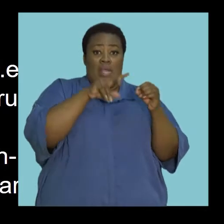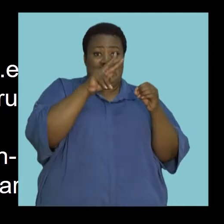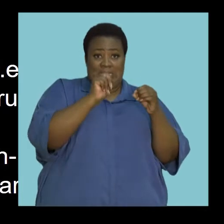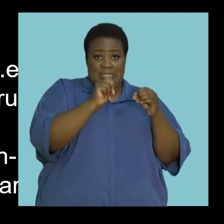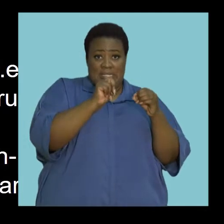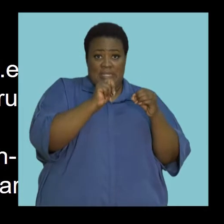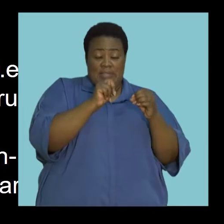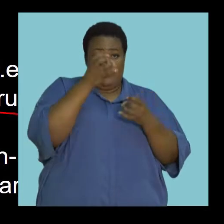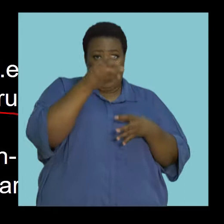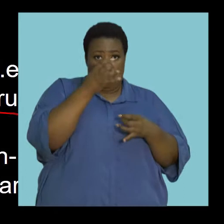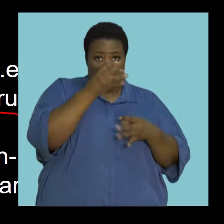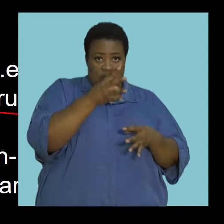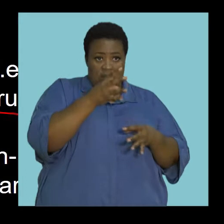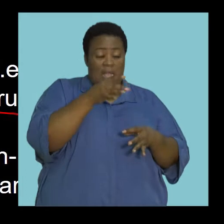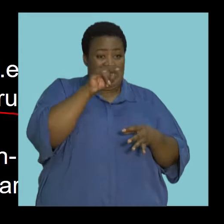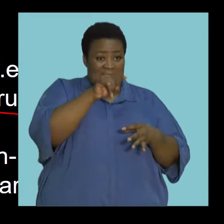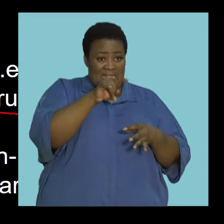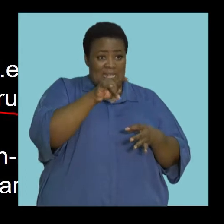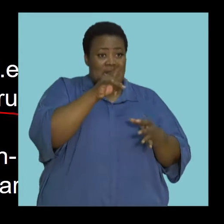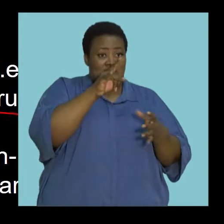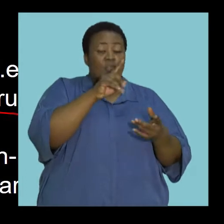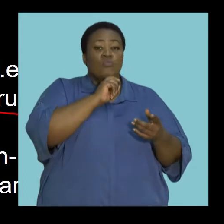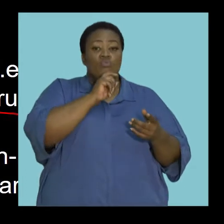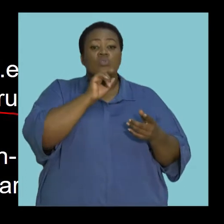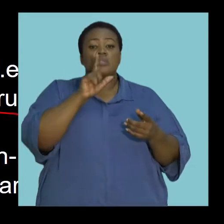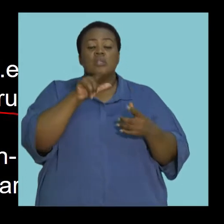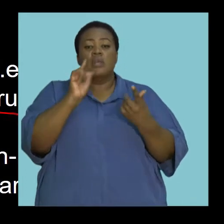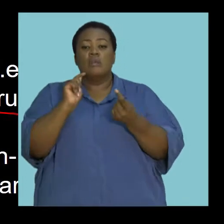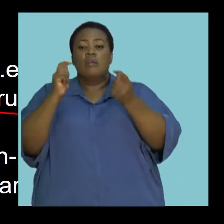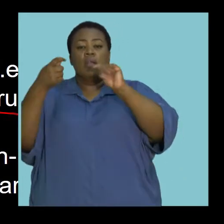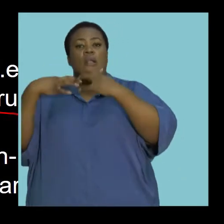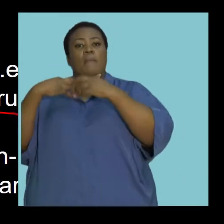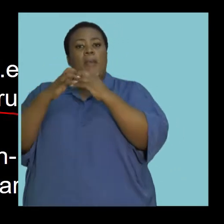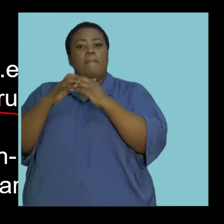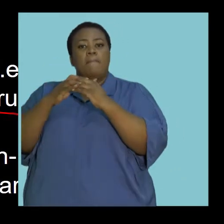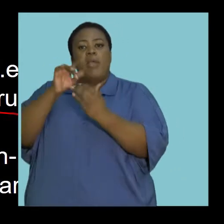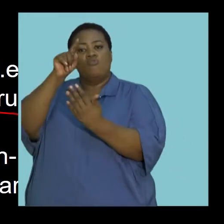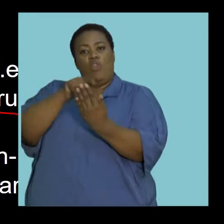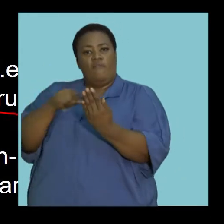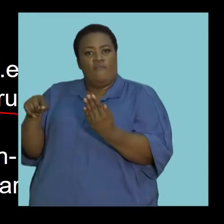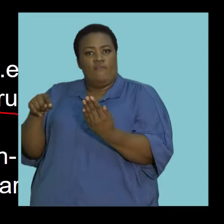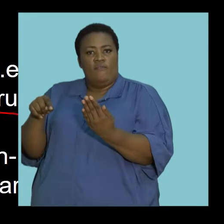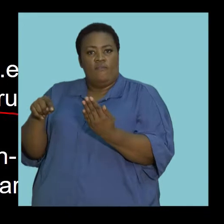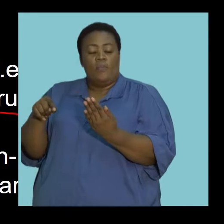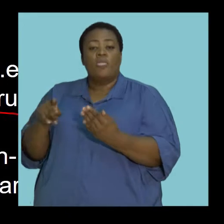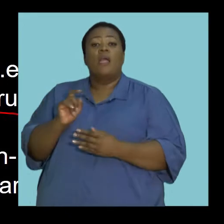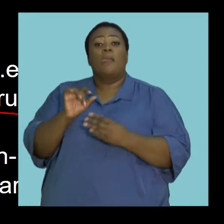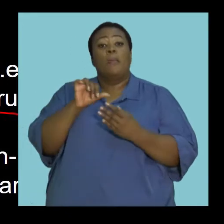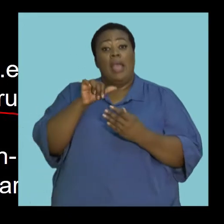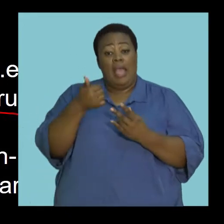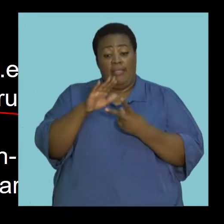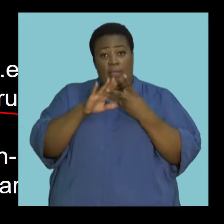can then be used to construct a graph. The second type of table is used for comparing